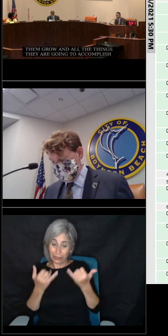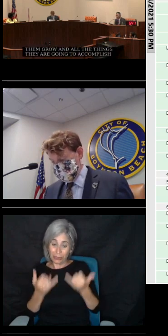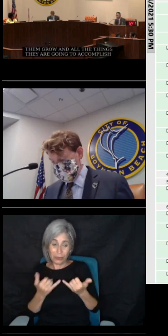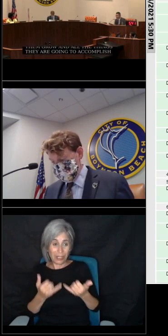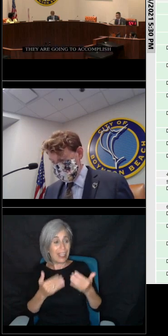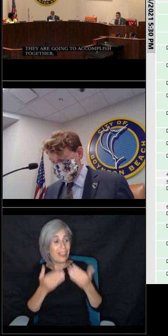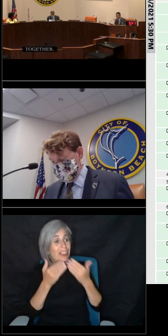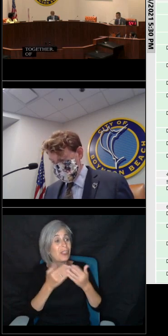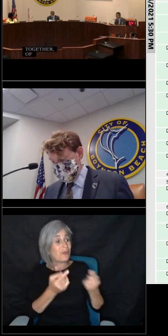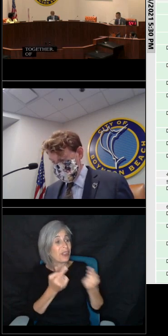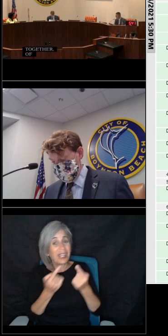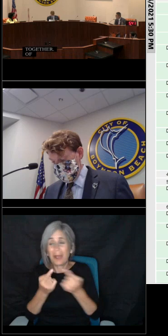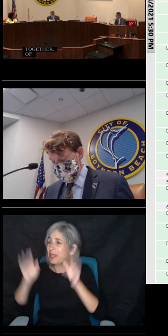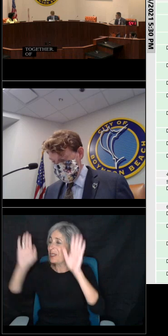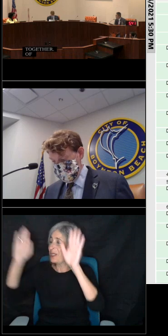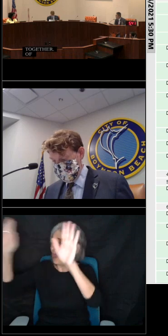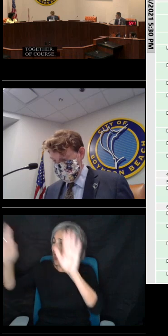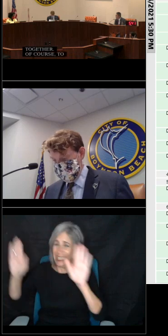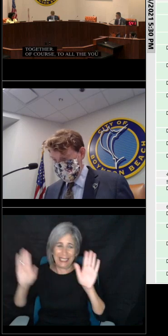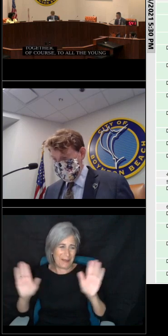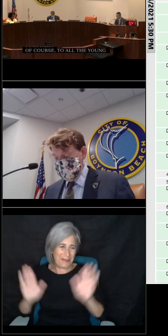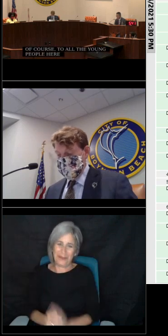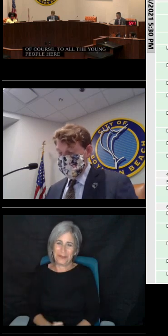thank you for coming. Awesome.